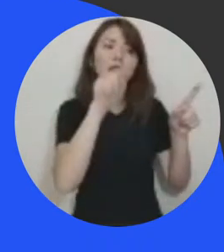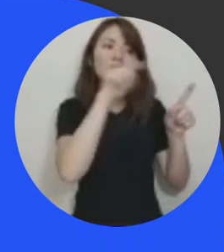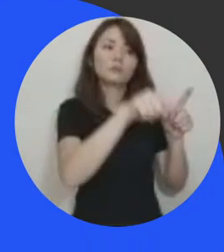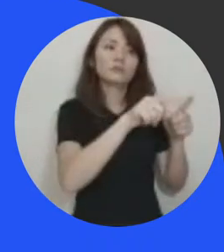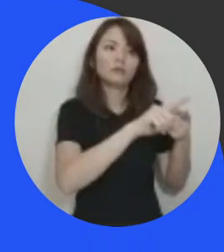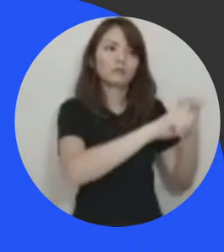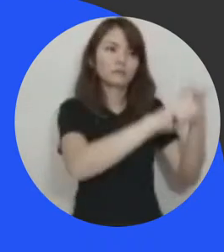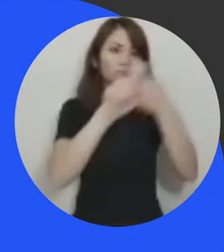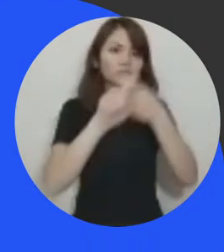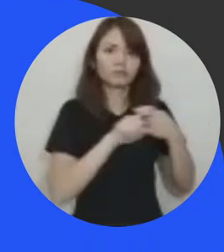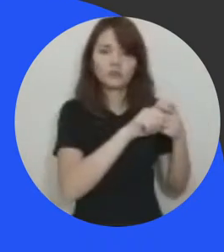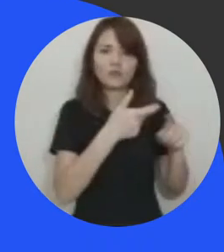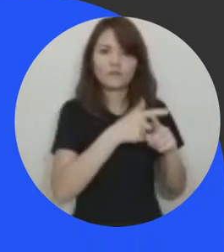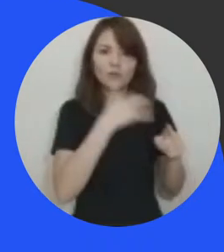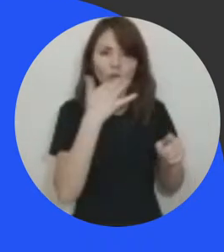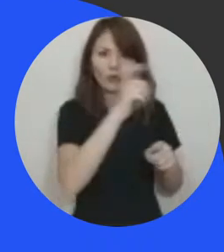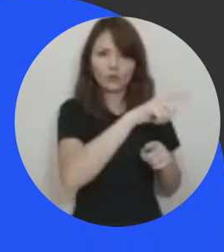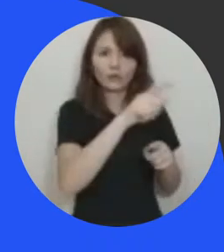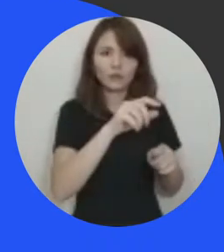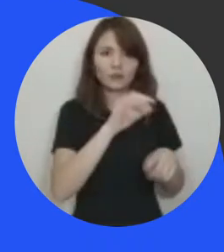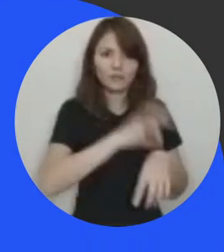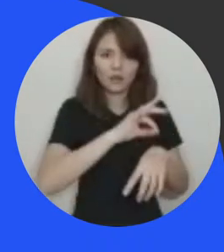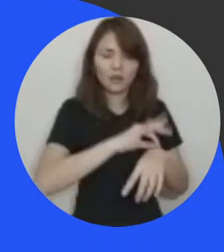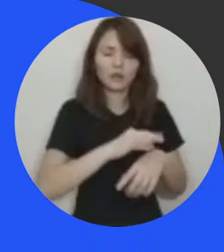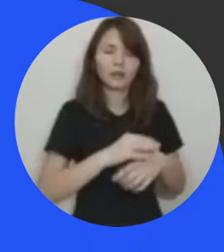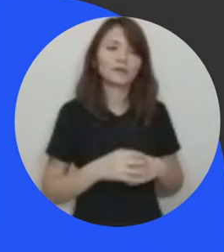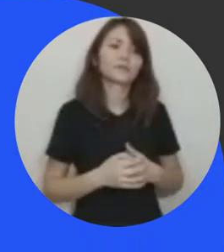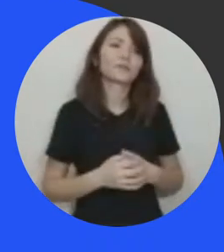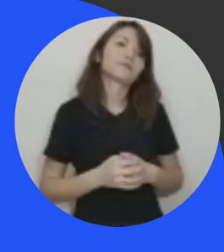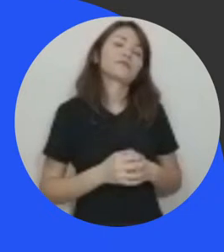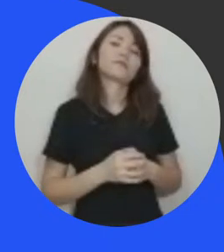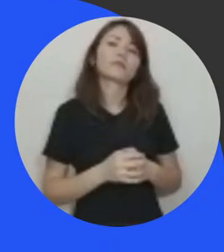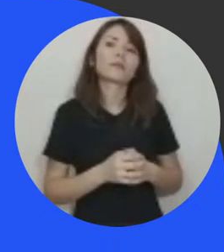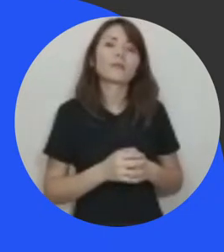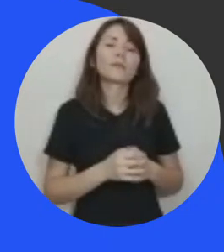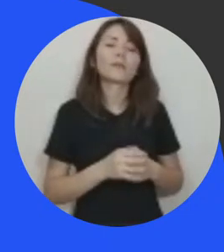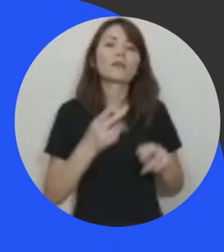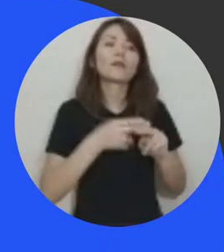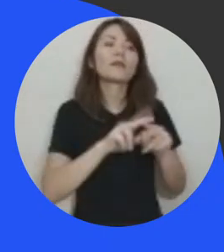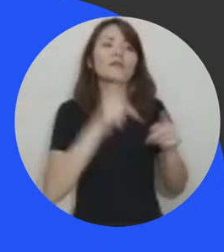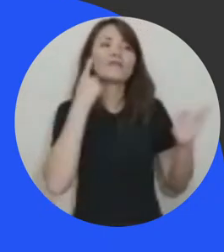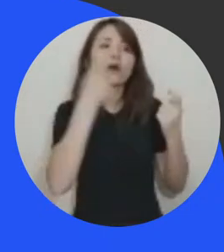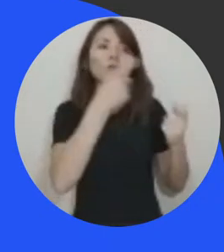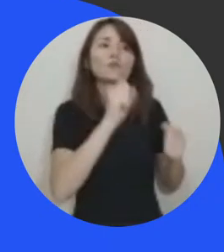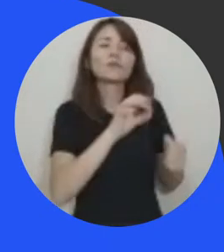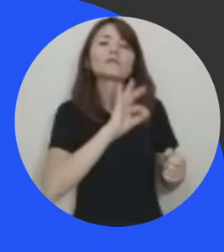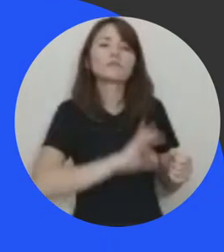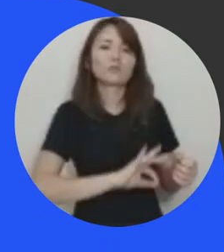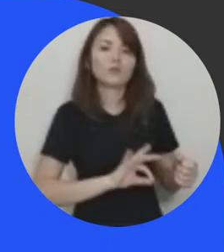hospital infection prevention and control team to try and get the outbreak under control.